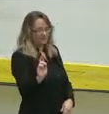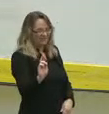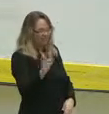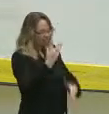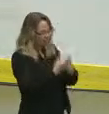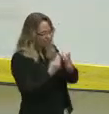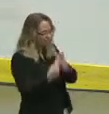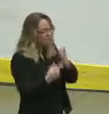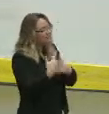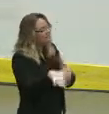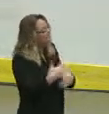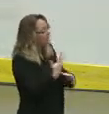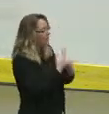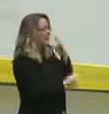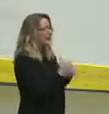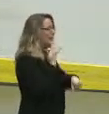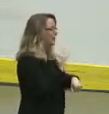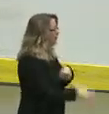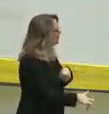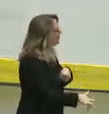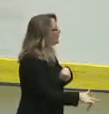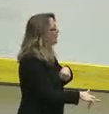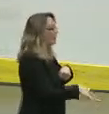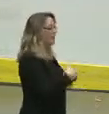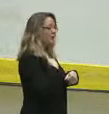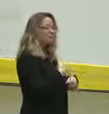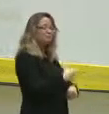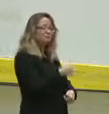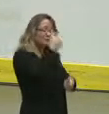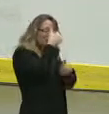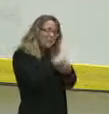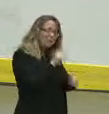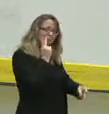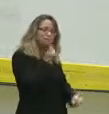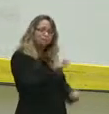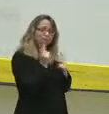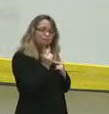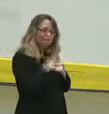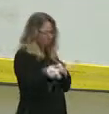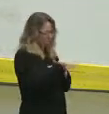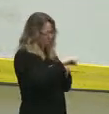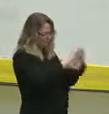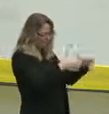They left us much too soon, and we remember all of them on this occasion.